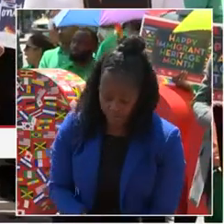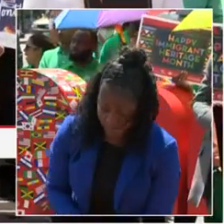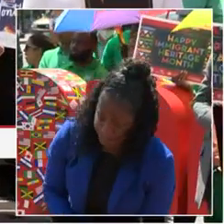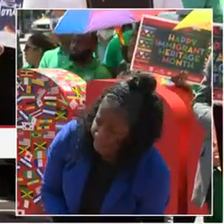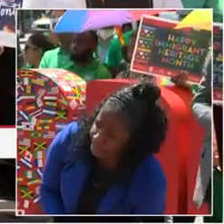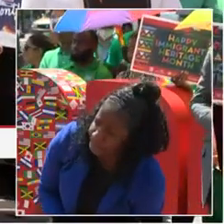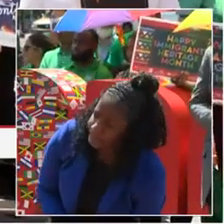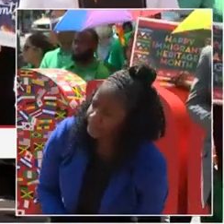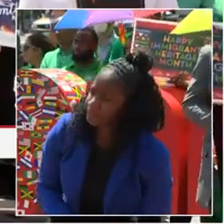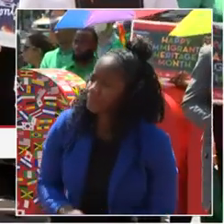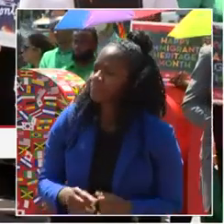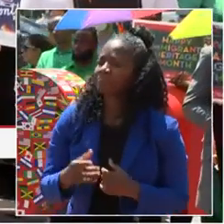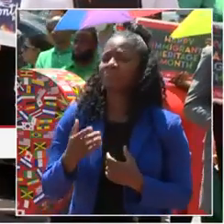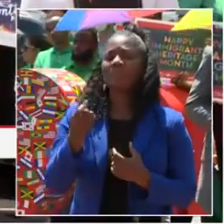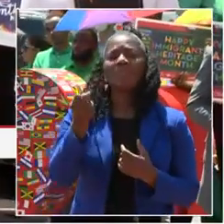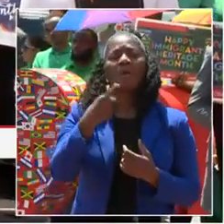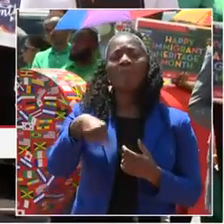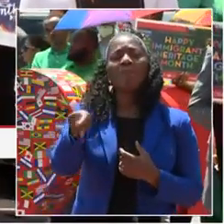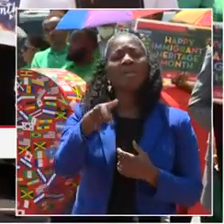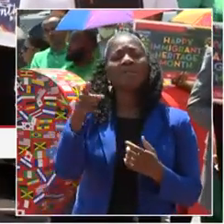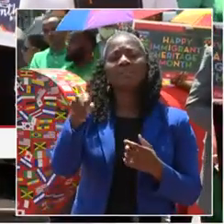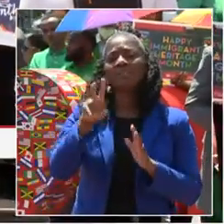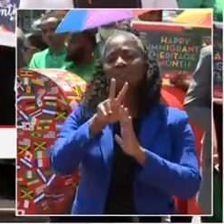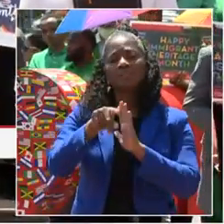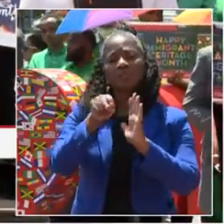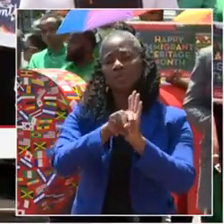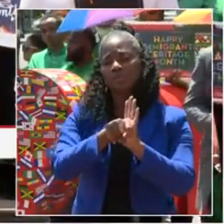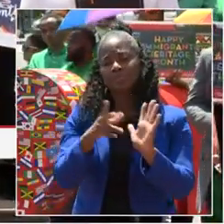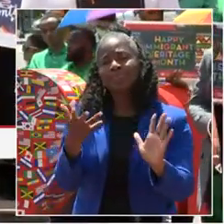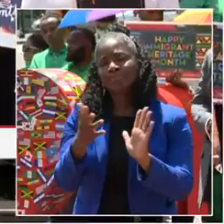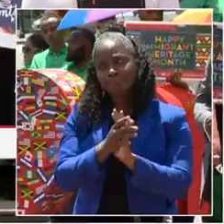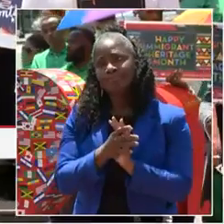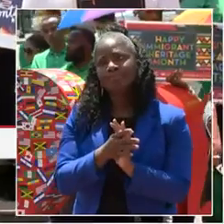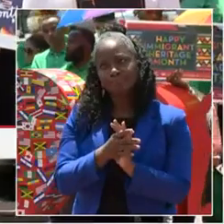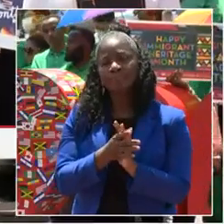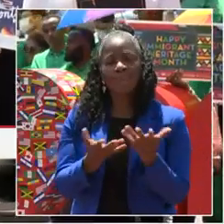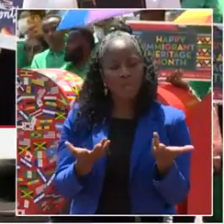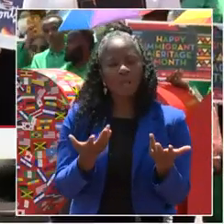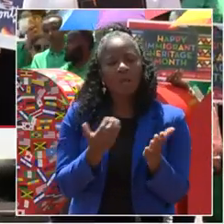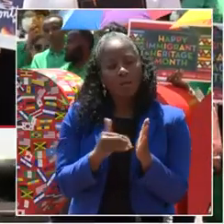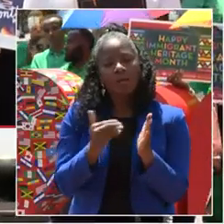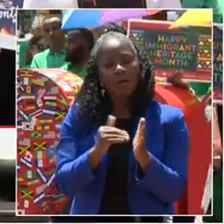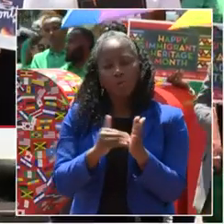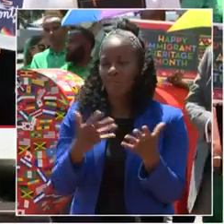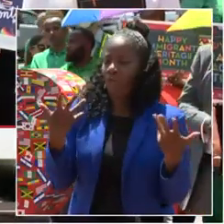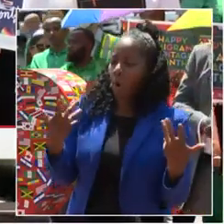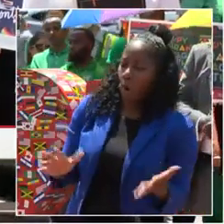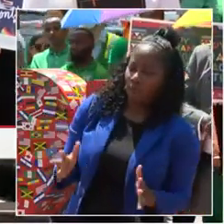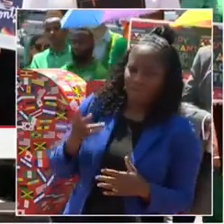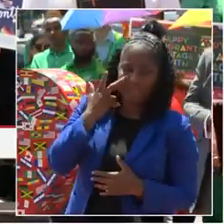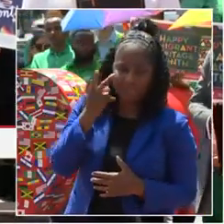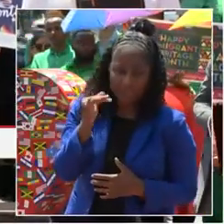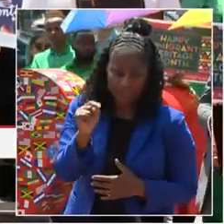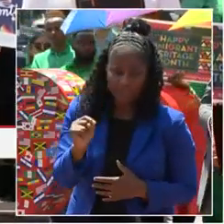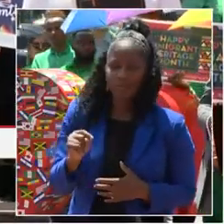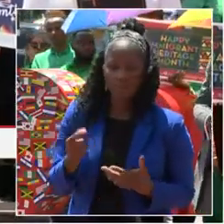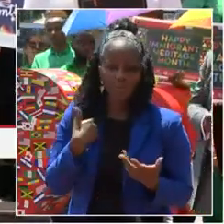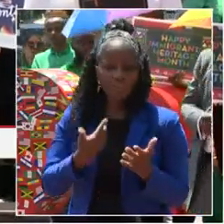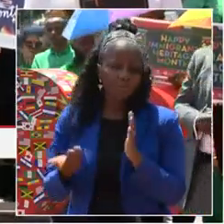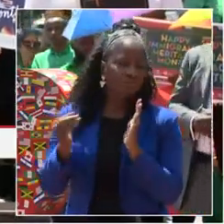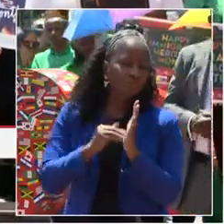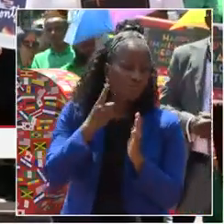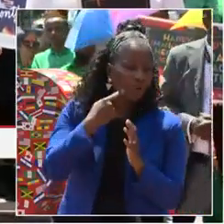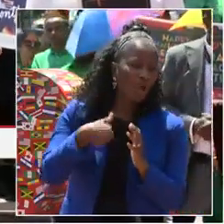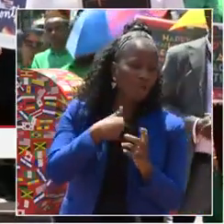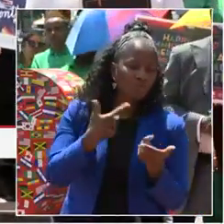a lot of these videos, many are kind of reruns for us because we've had the benefit of seeing our officers'